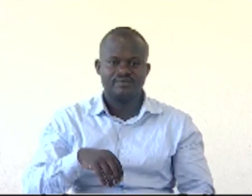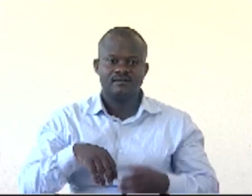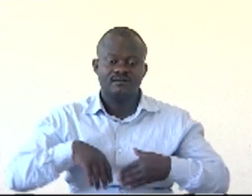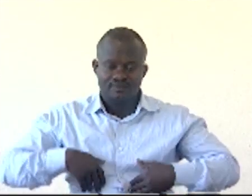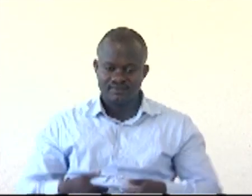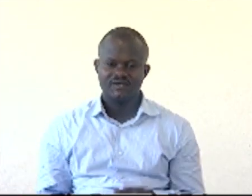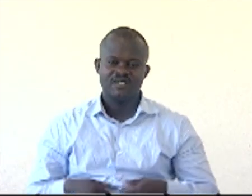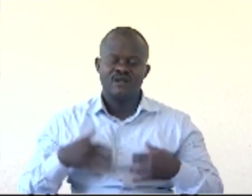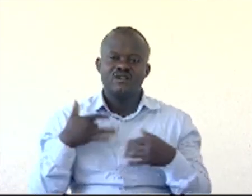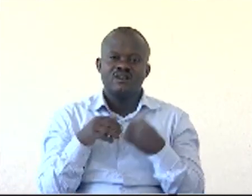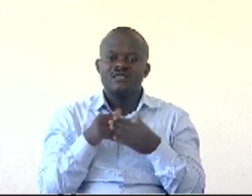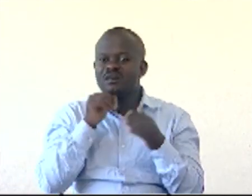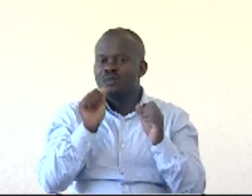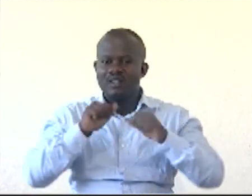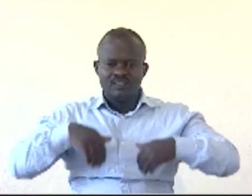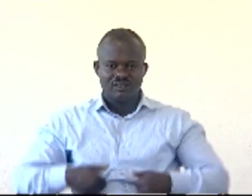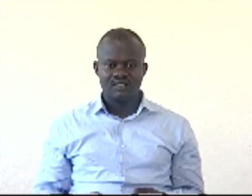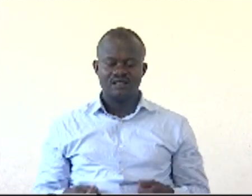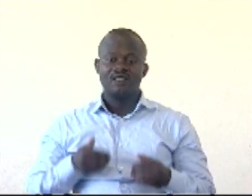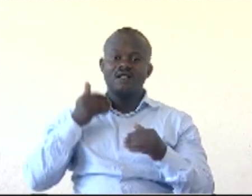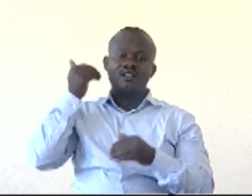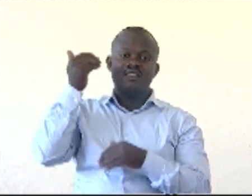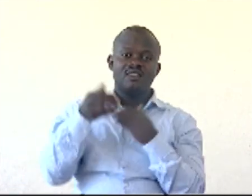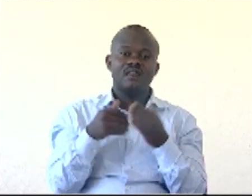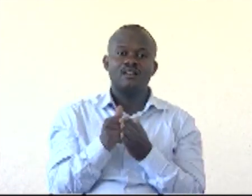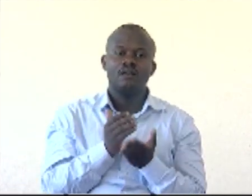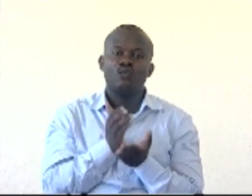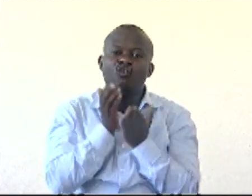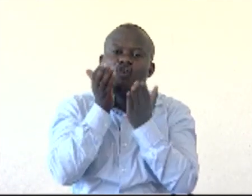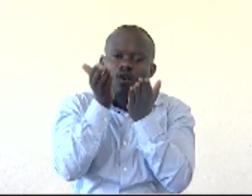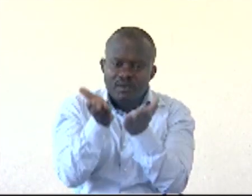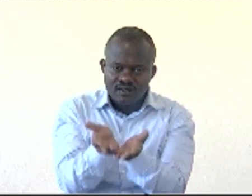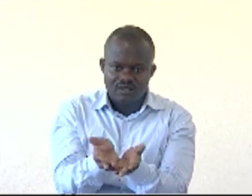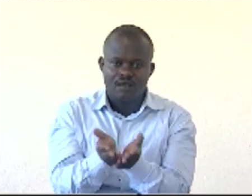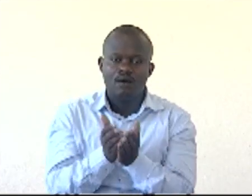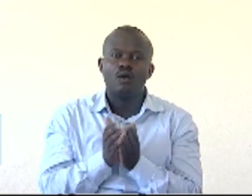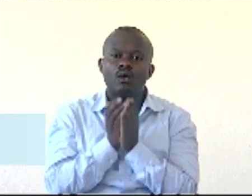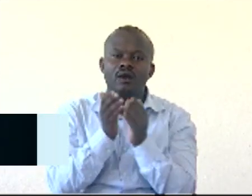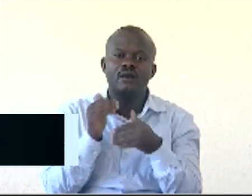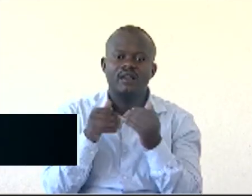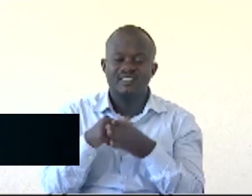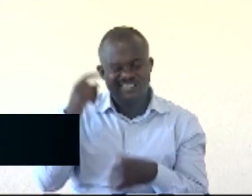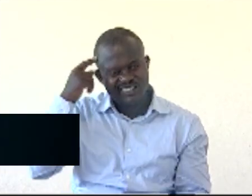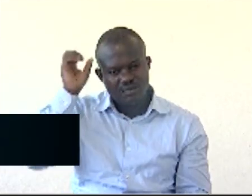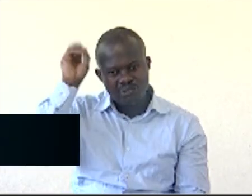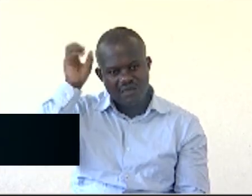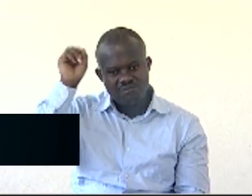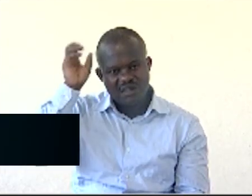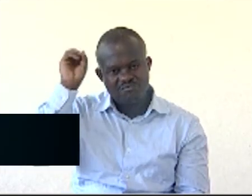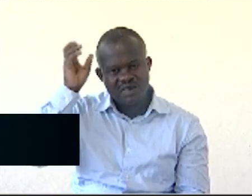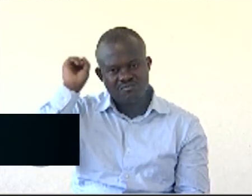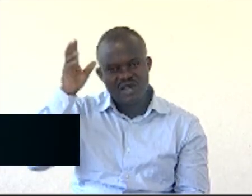Tiredness, you feel weak and tired. Then vomiting is another, and then headache. In